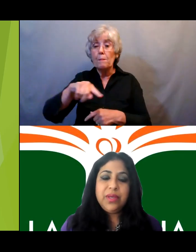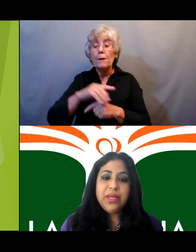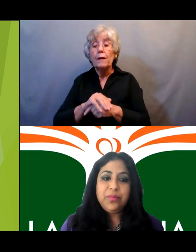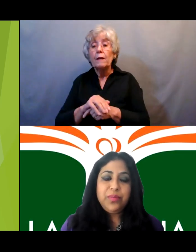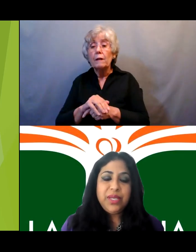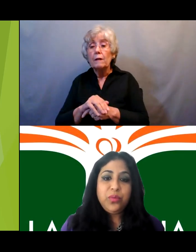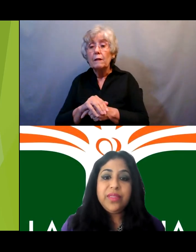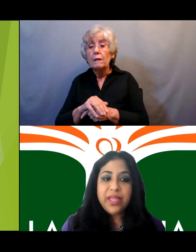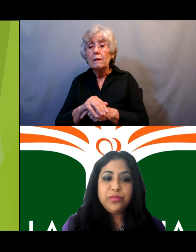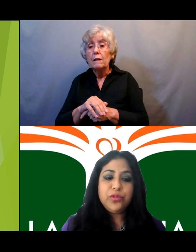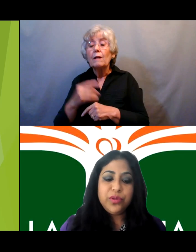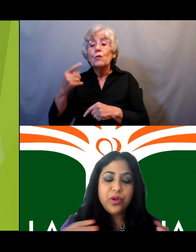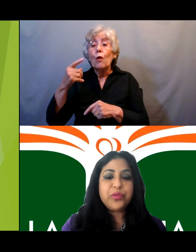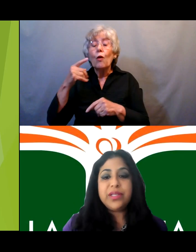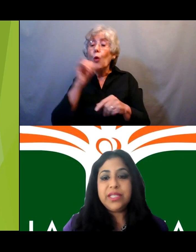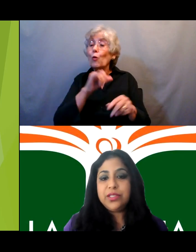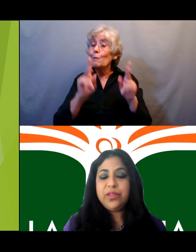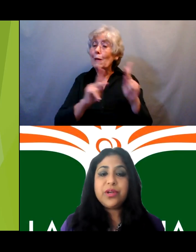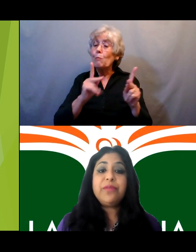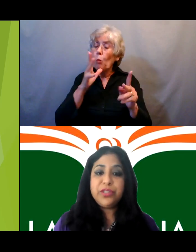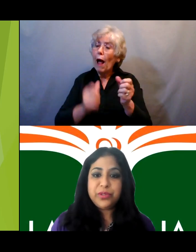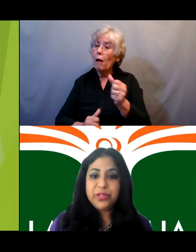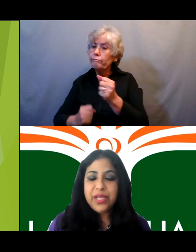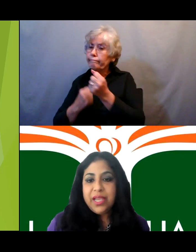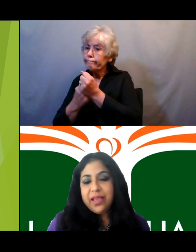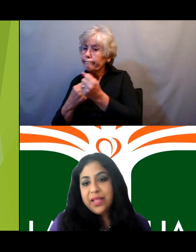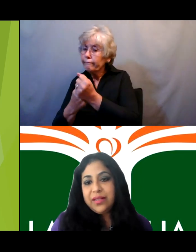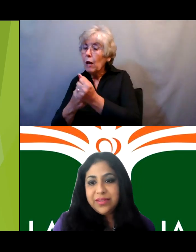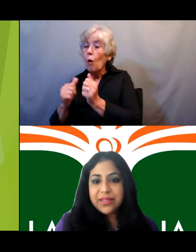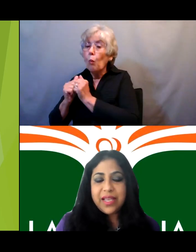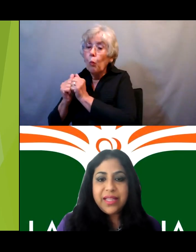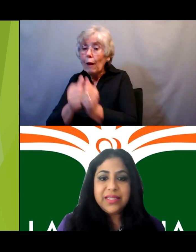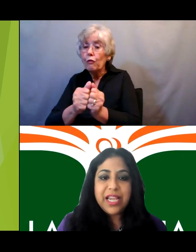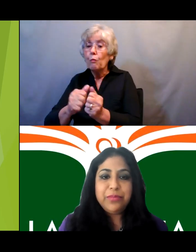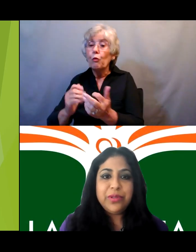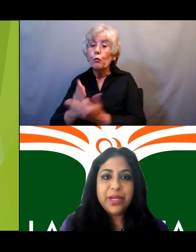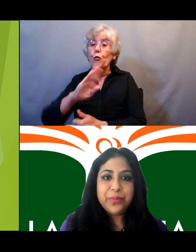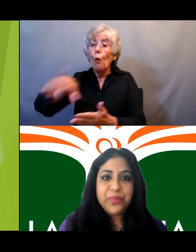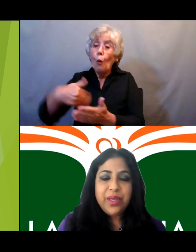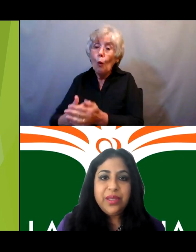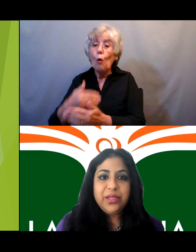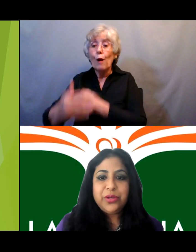basically be with them through the whole process so they're comfortable. And then at that time,